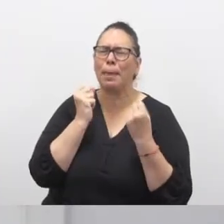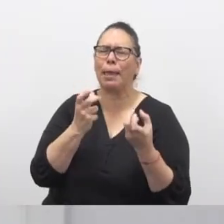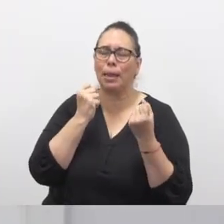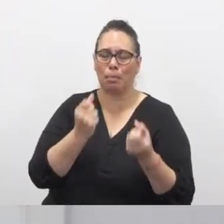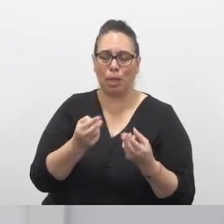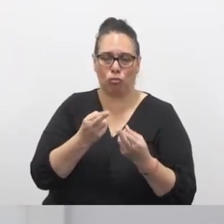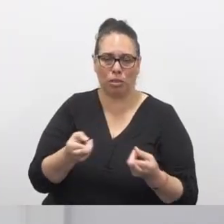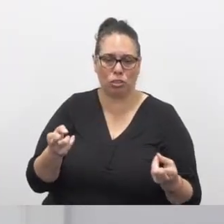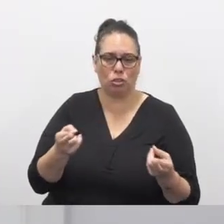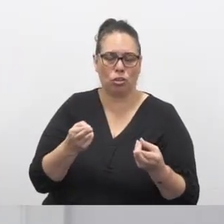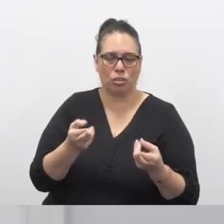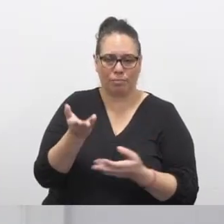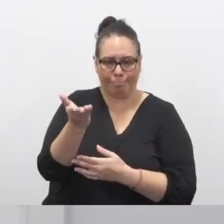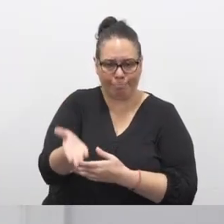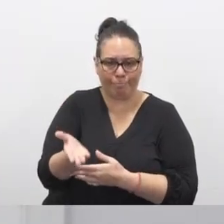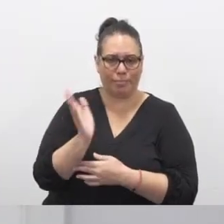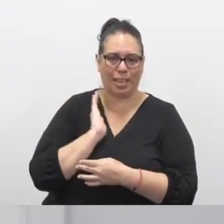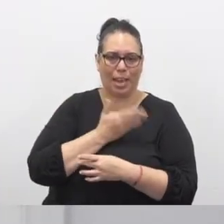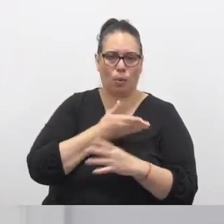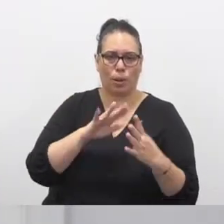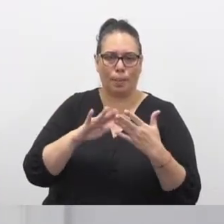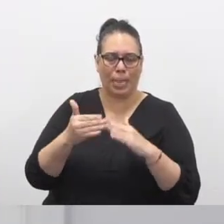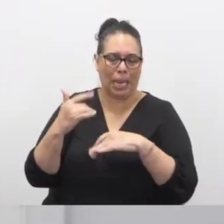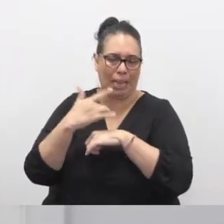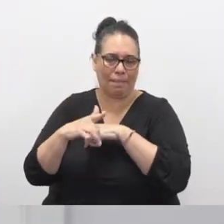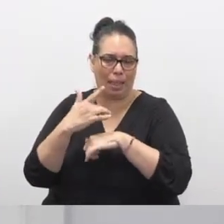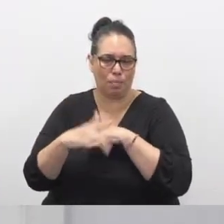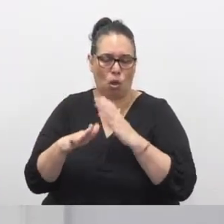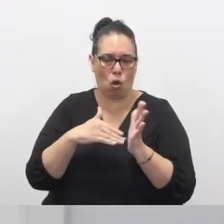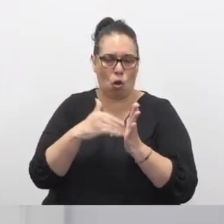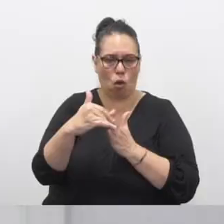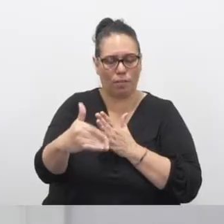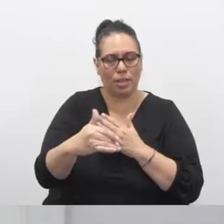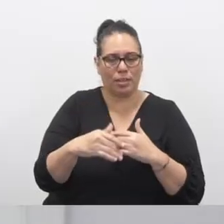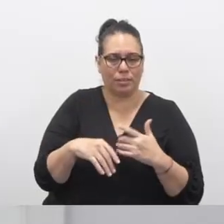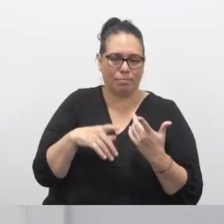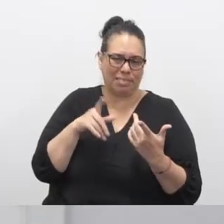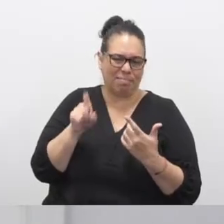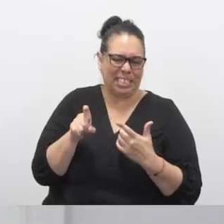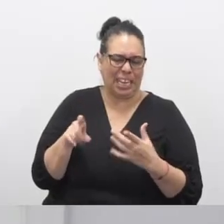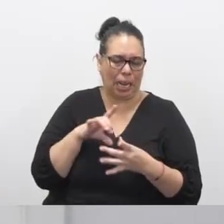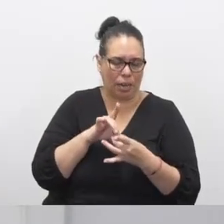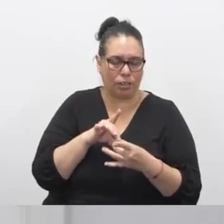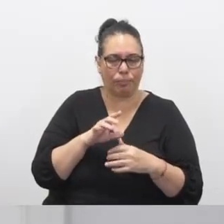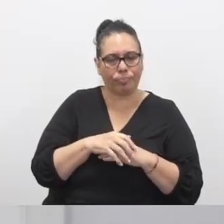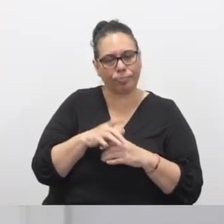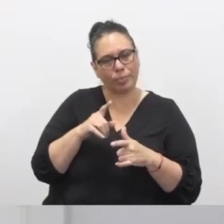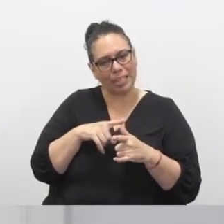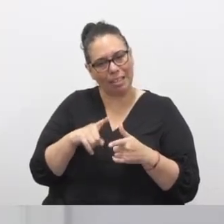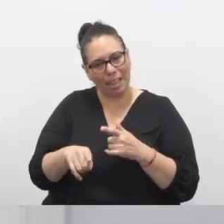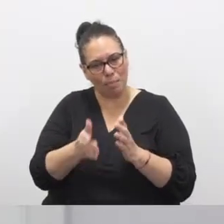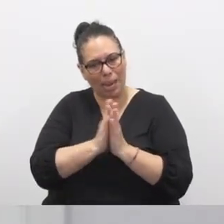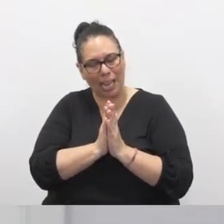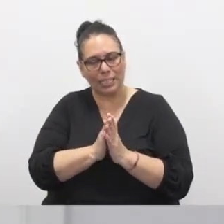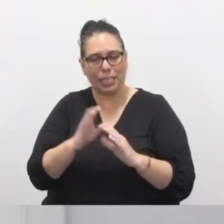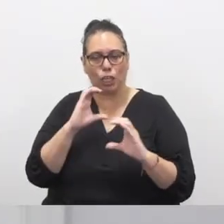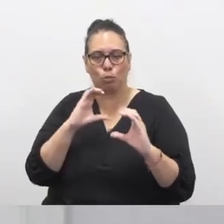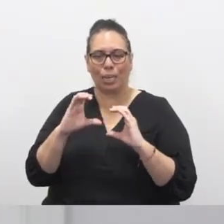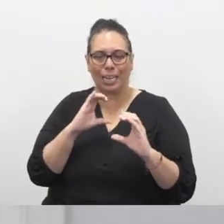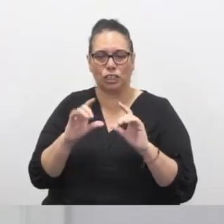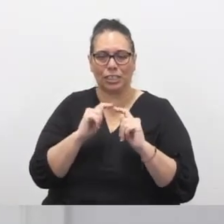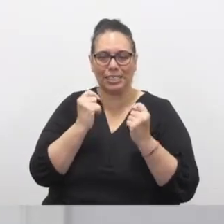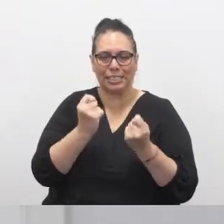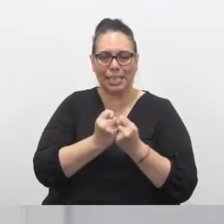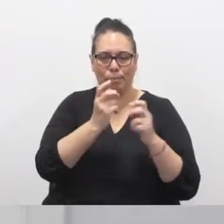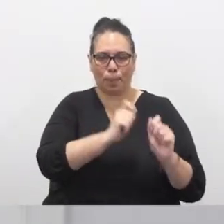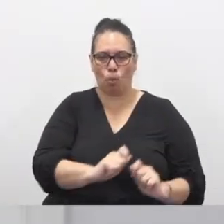resources that exist in our community that are available, but often just need a connection. And then I'm going to ask our communications team to